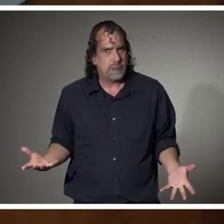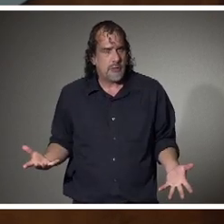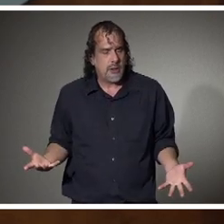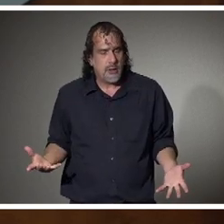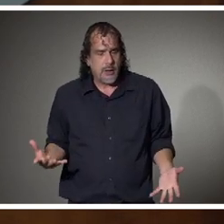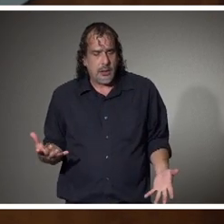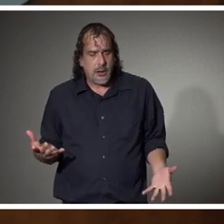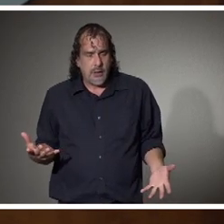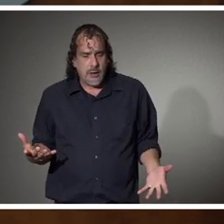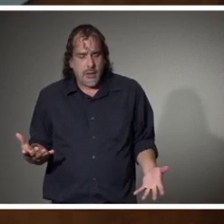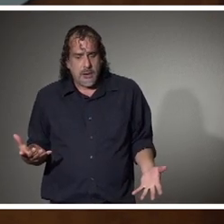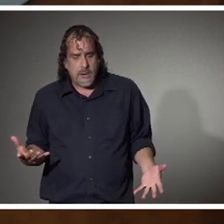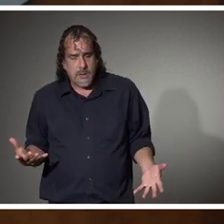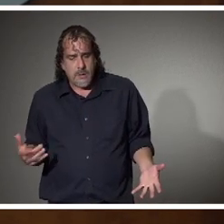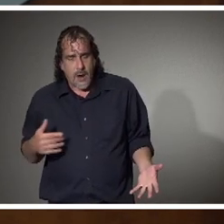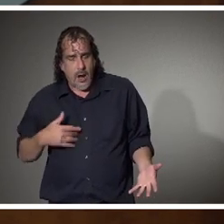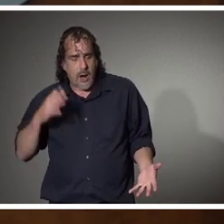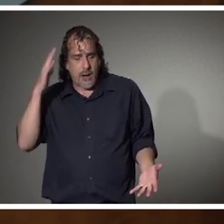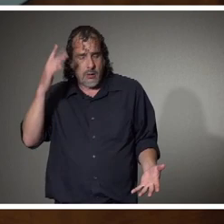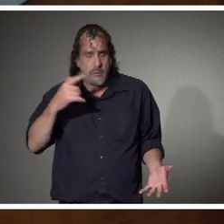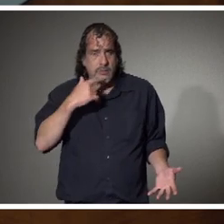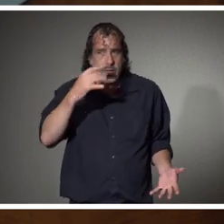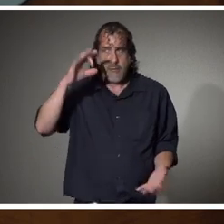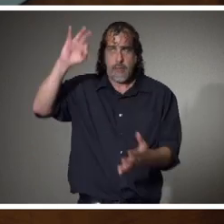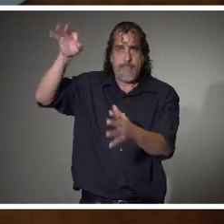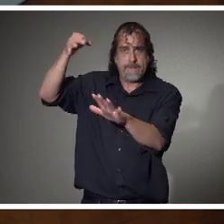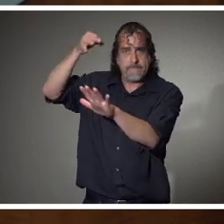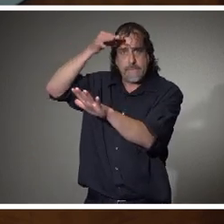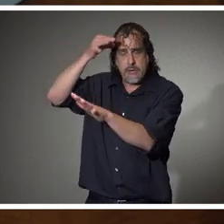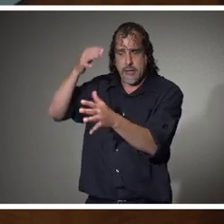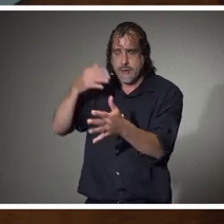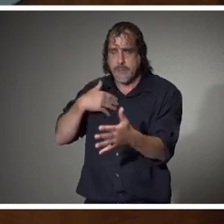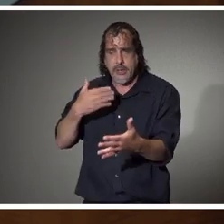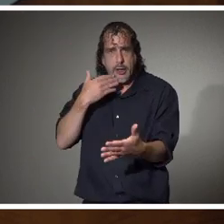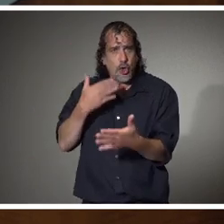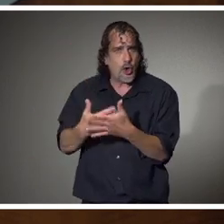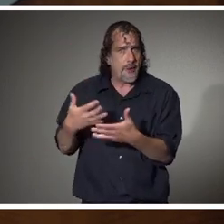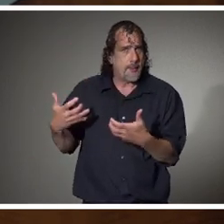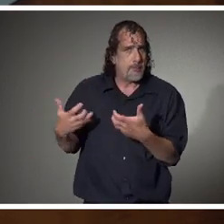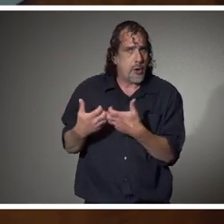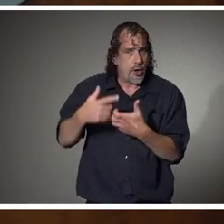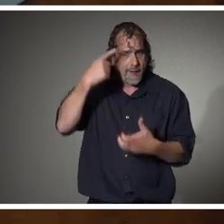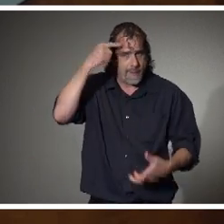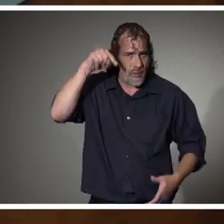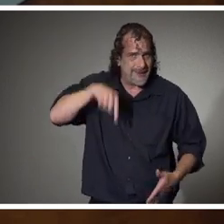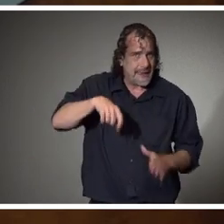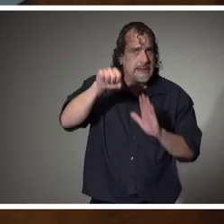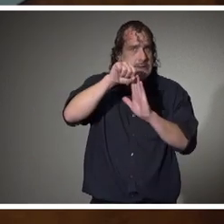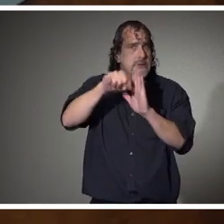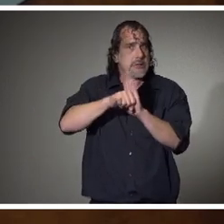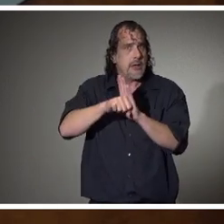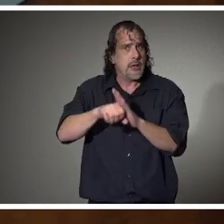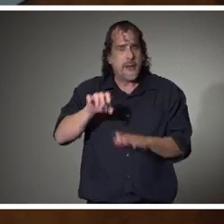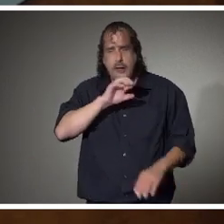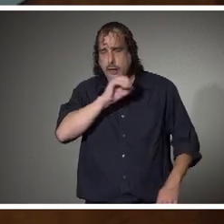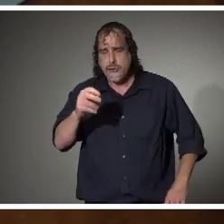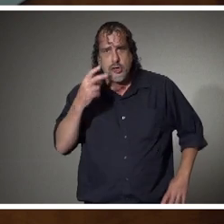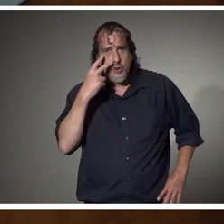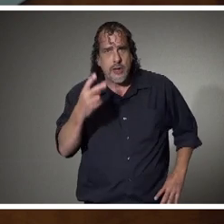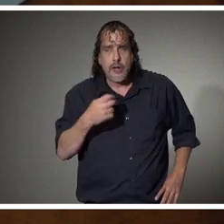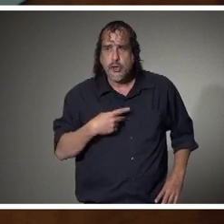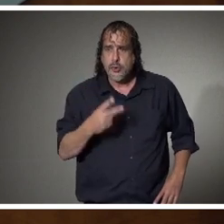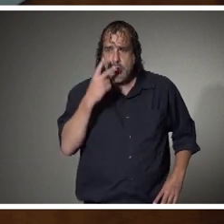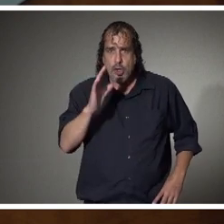you, the federal government has been a great partner for us. There is no doubt. You can look at states'